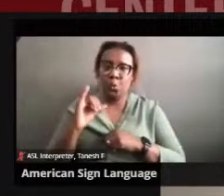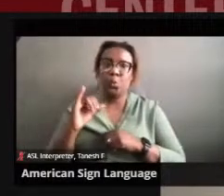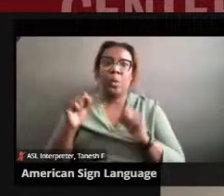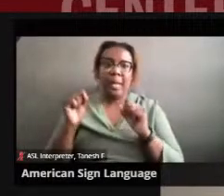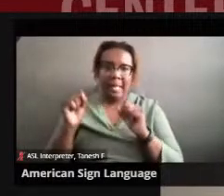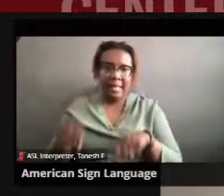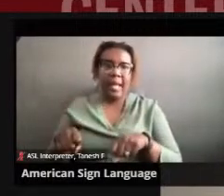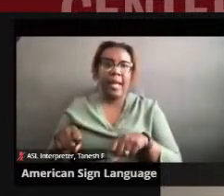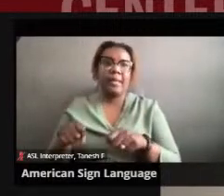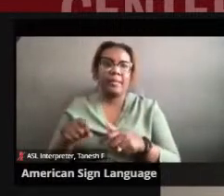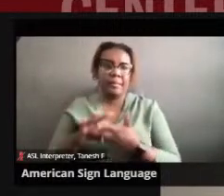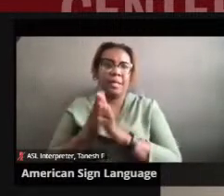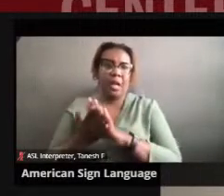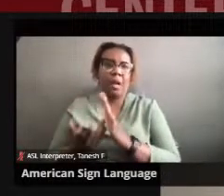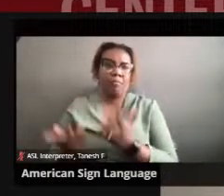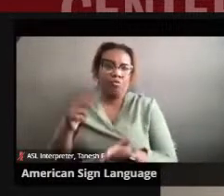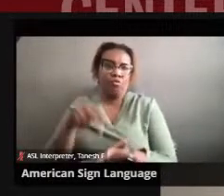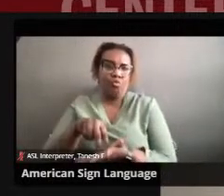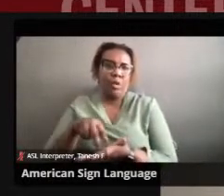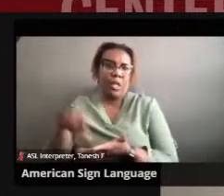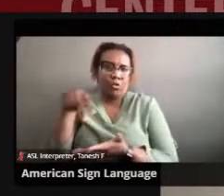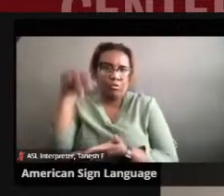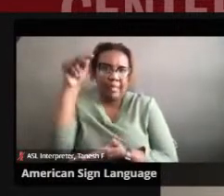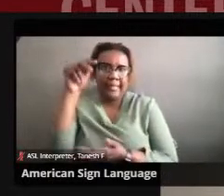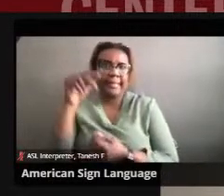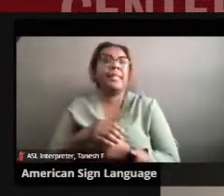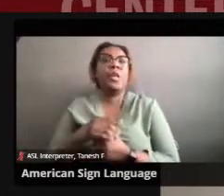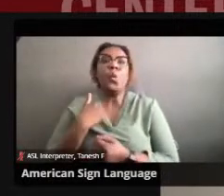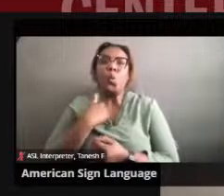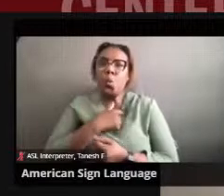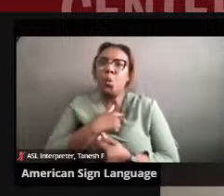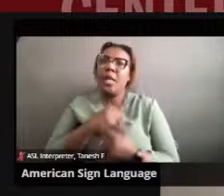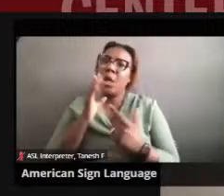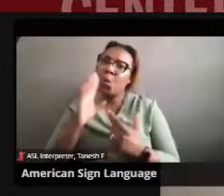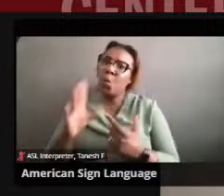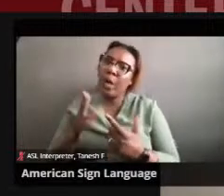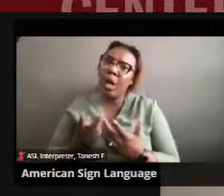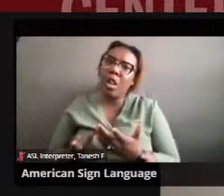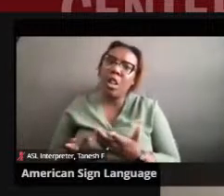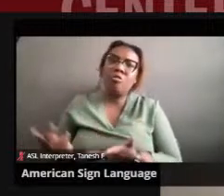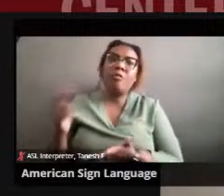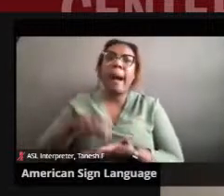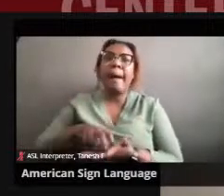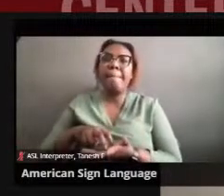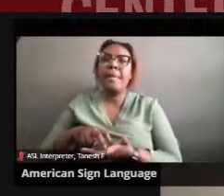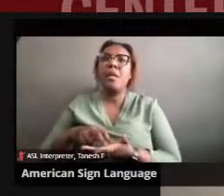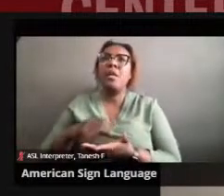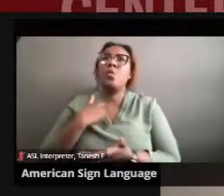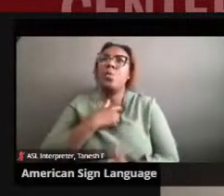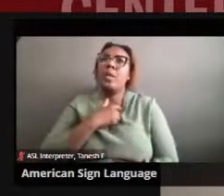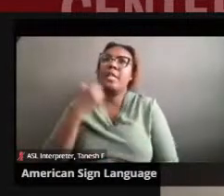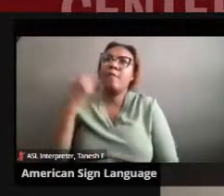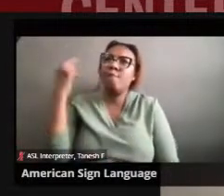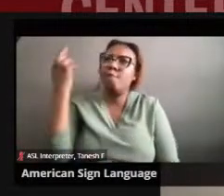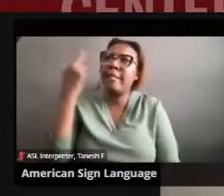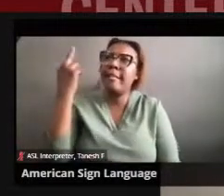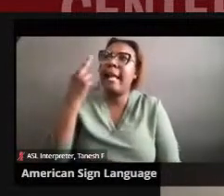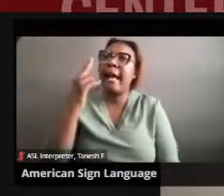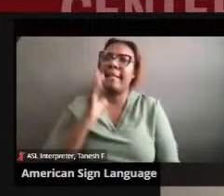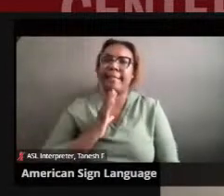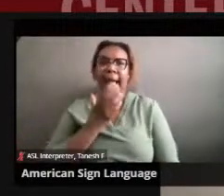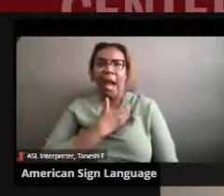resurrected, that we might rise and realize the power that is